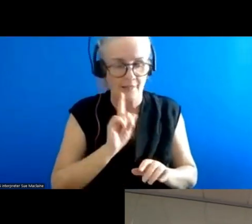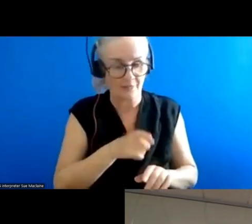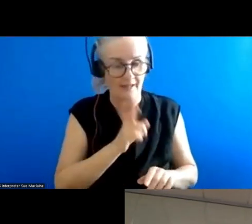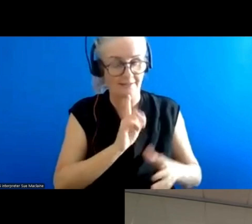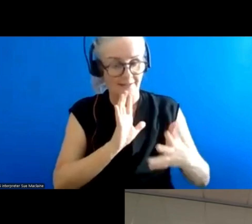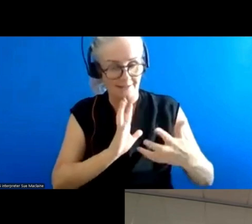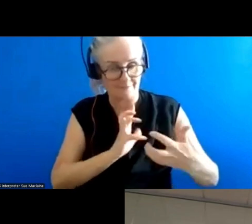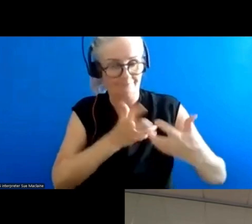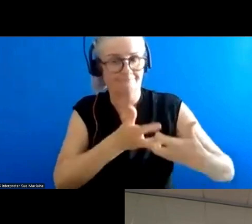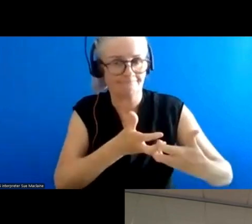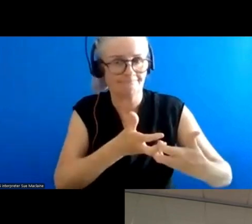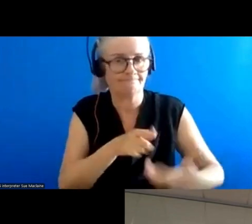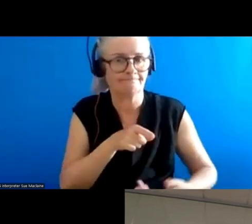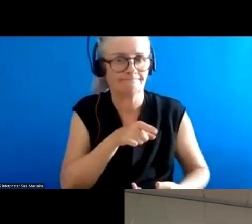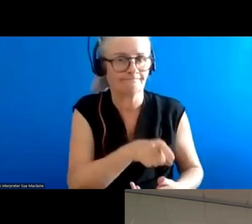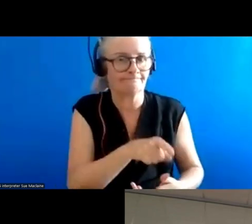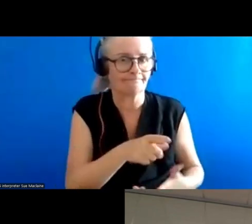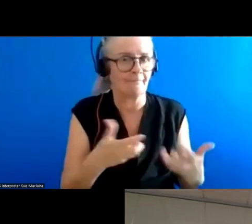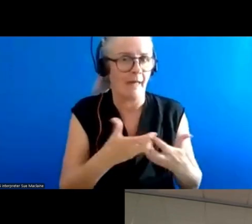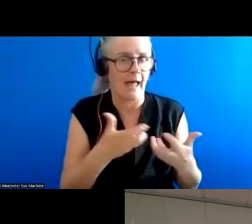exploit.